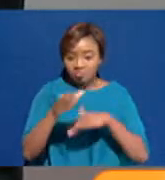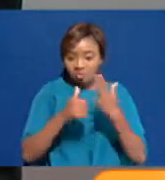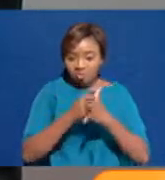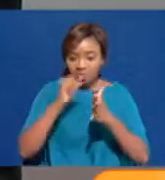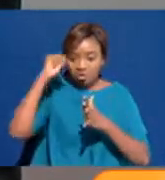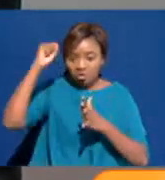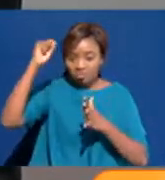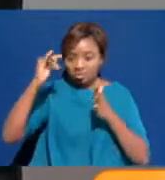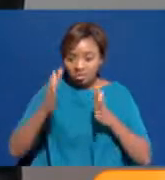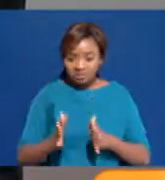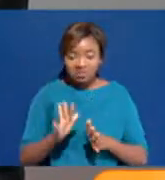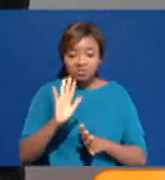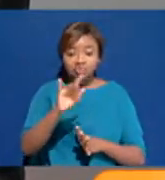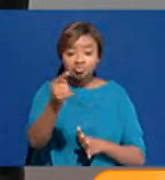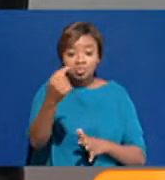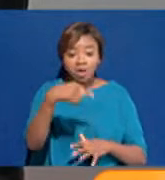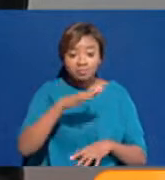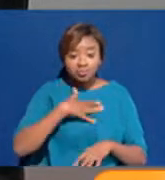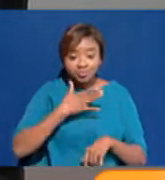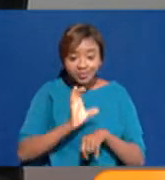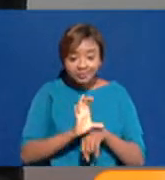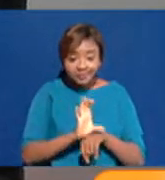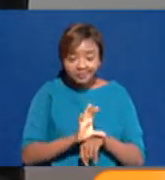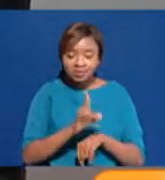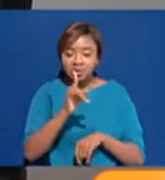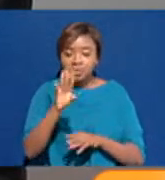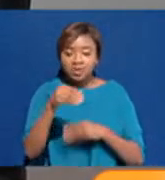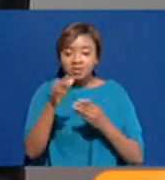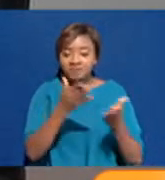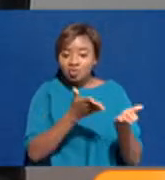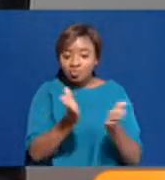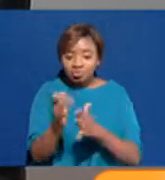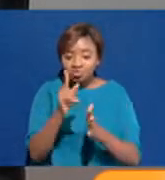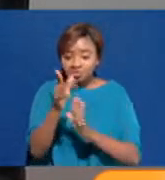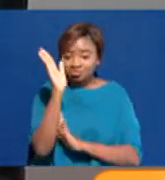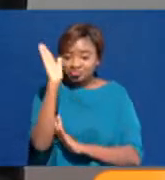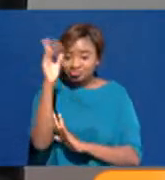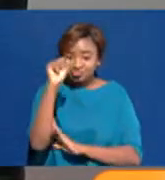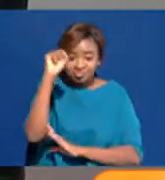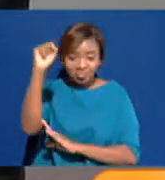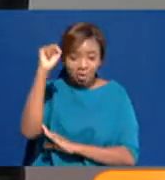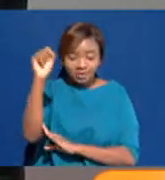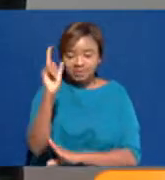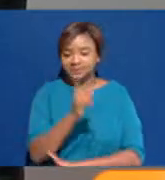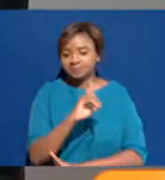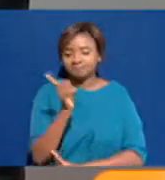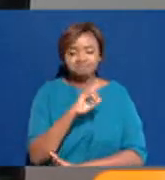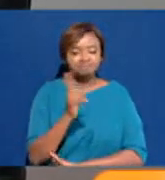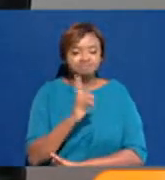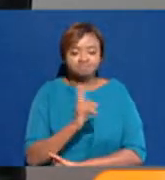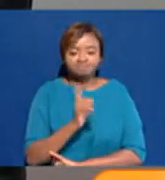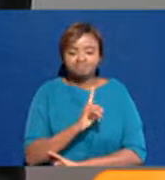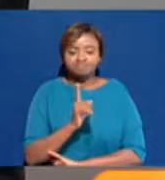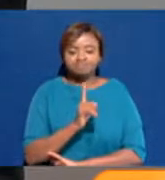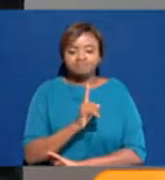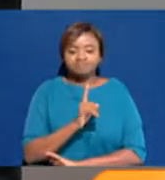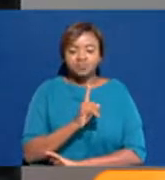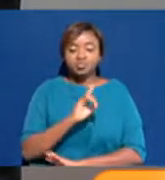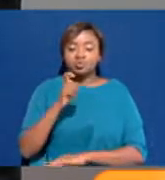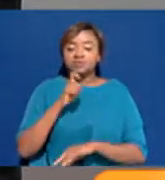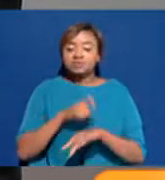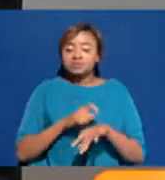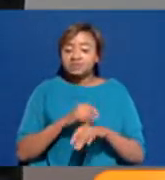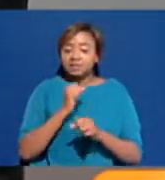will not be given a podium. That should be the way to go, that you are not given a podium. Because